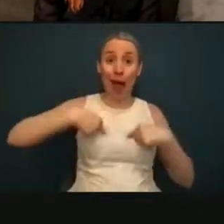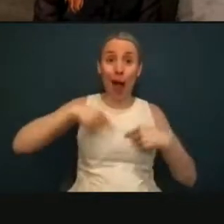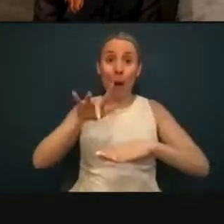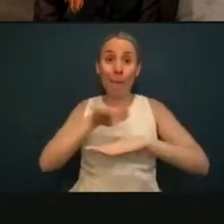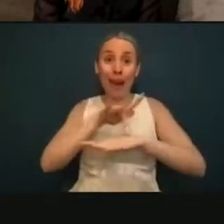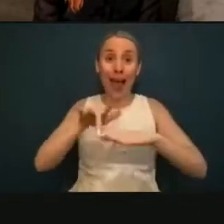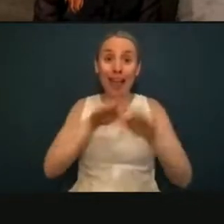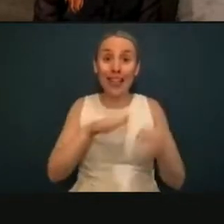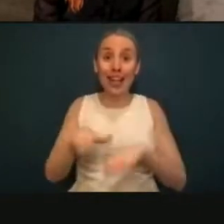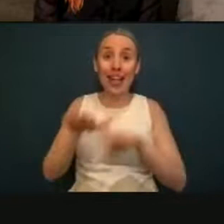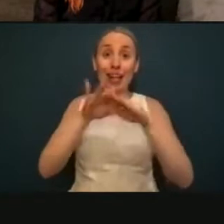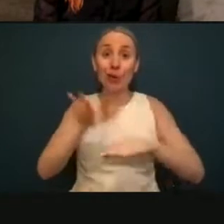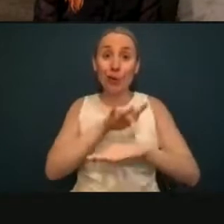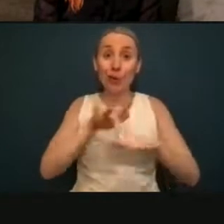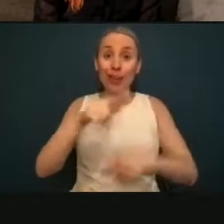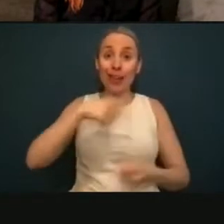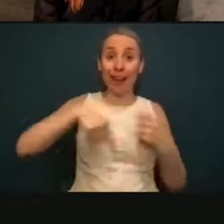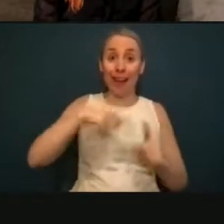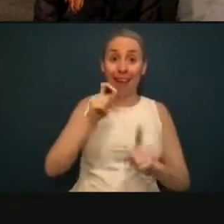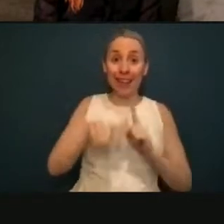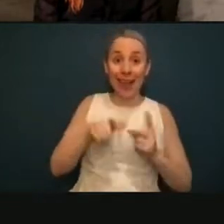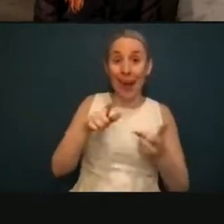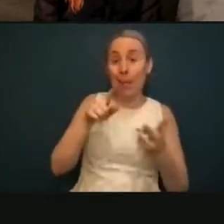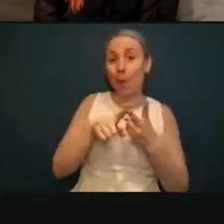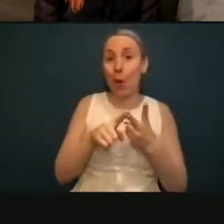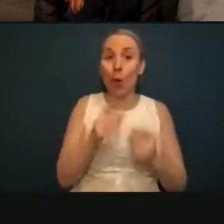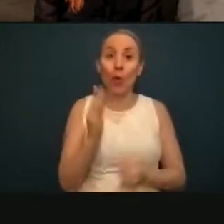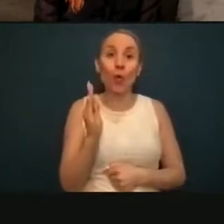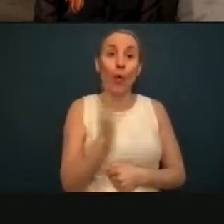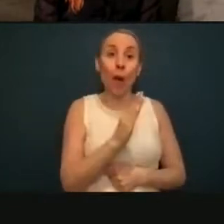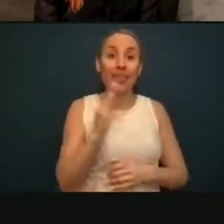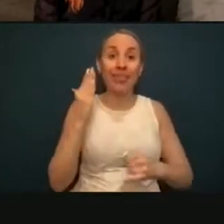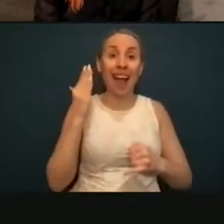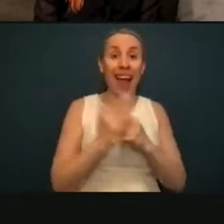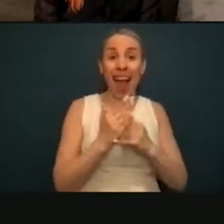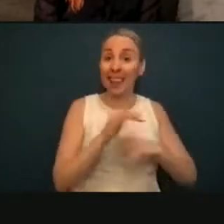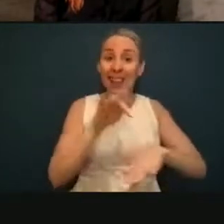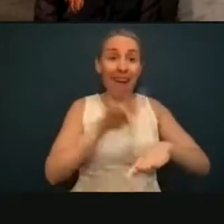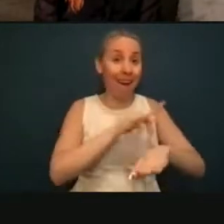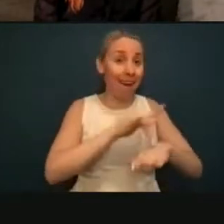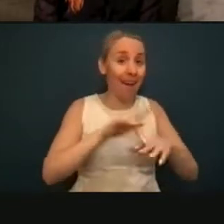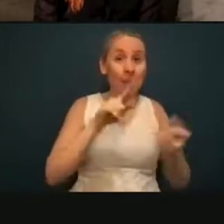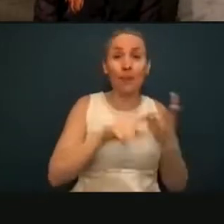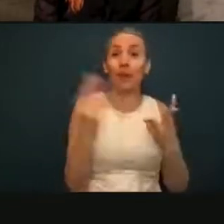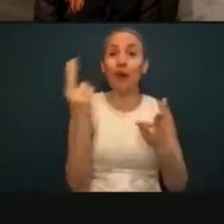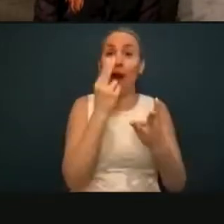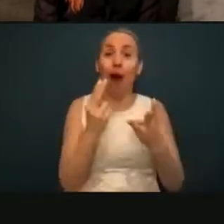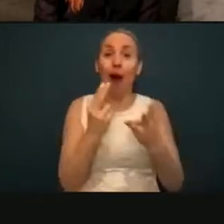were in the West End. Our art was in exhibition halls up and down the country.